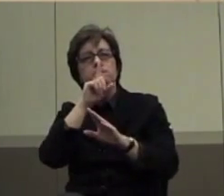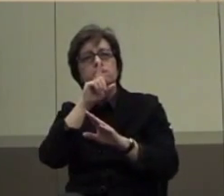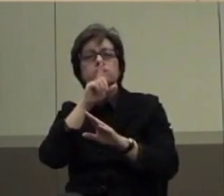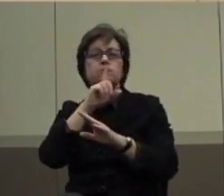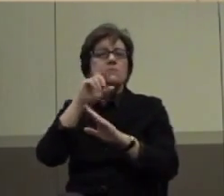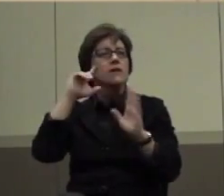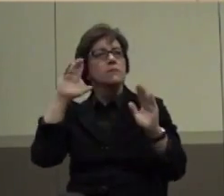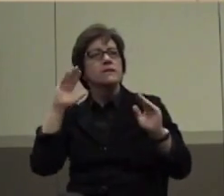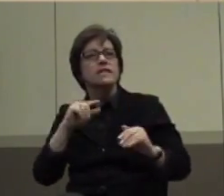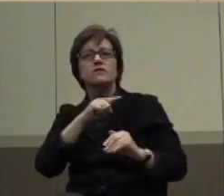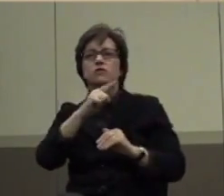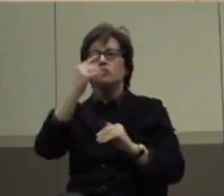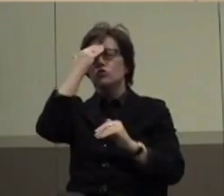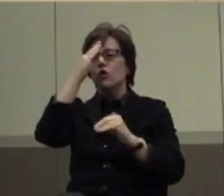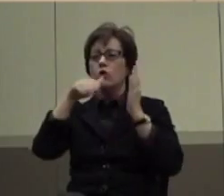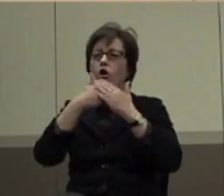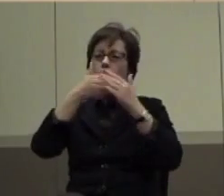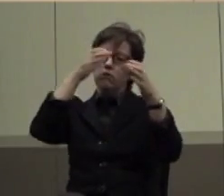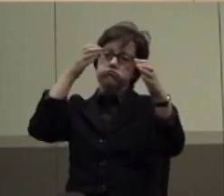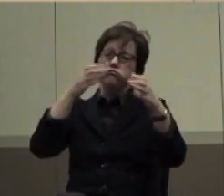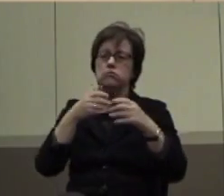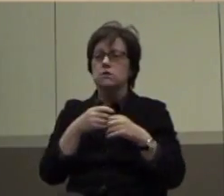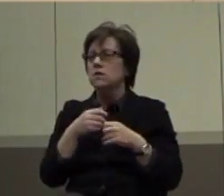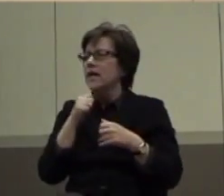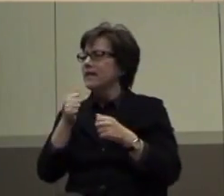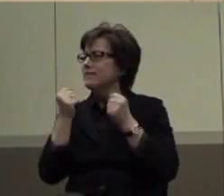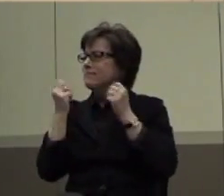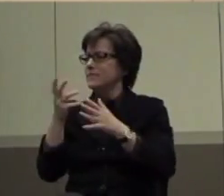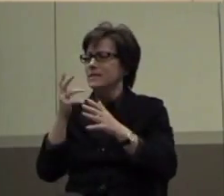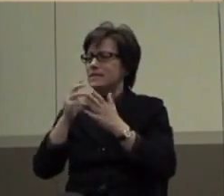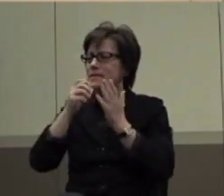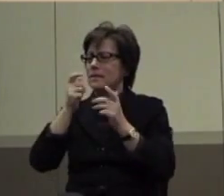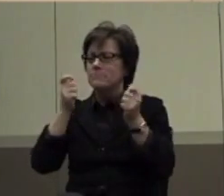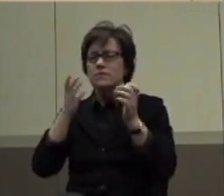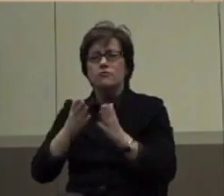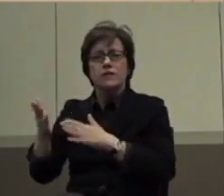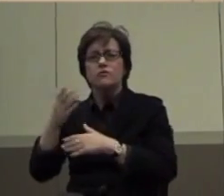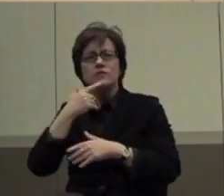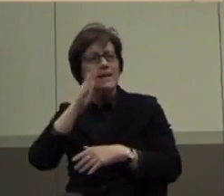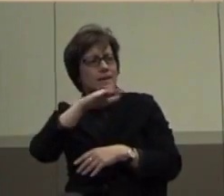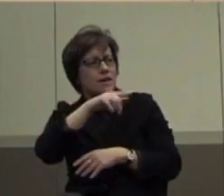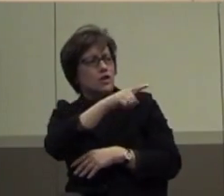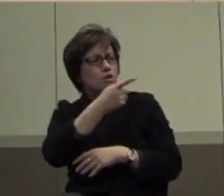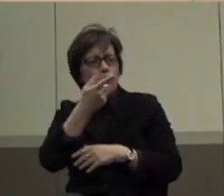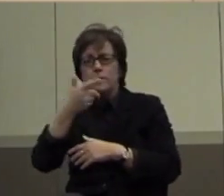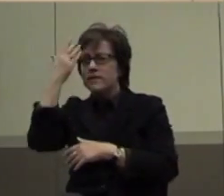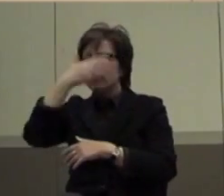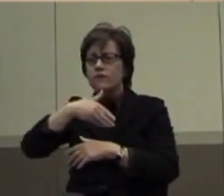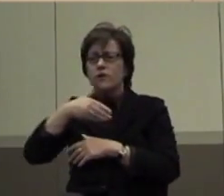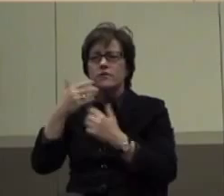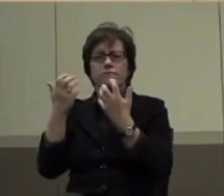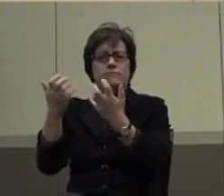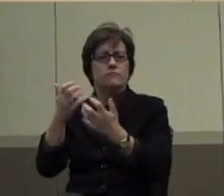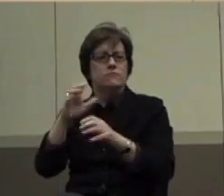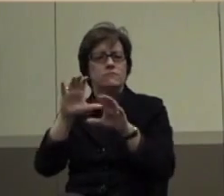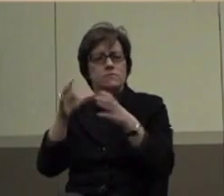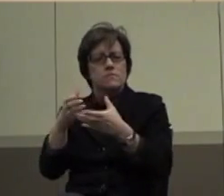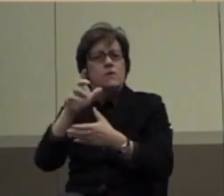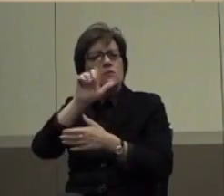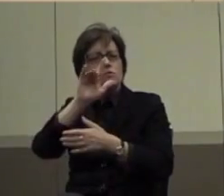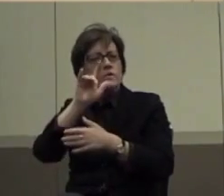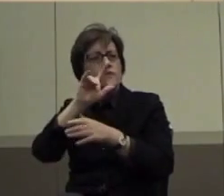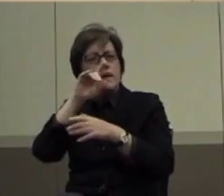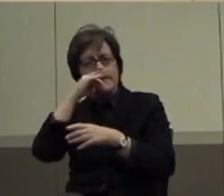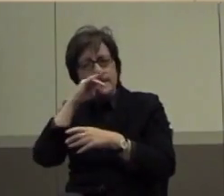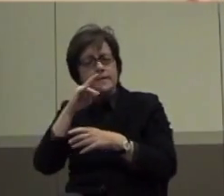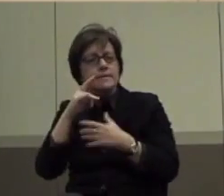know it all. And not many administrators go in and say, look, you're going to step in front of 25 kids if it's an elementary teacher, for the most part. You're going to